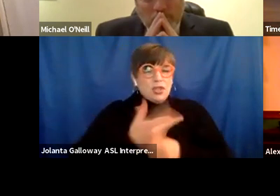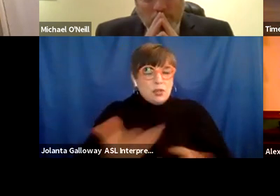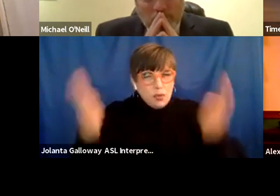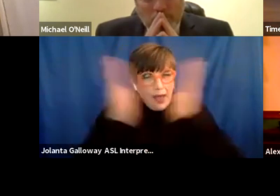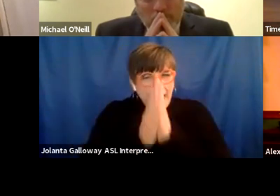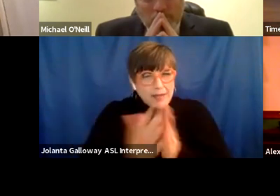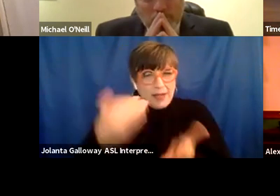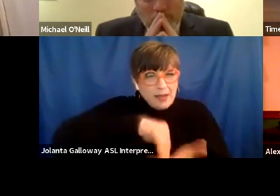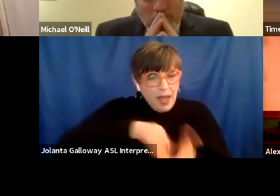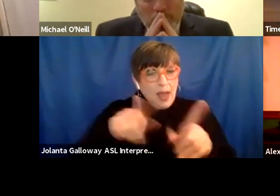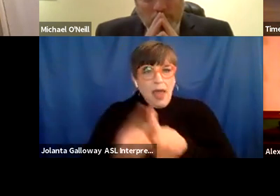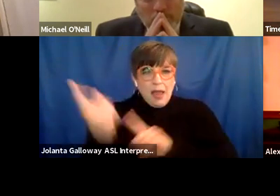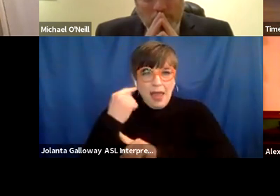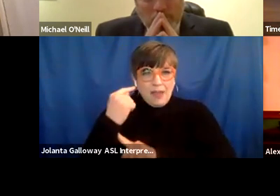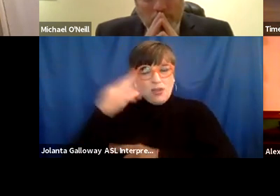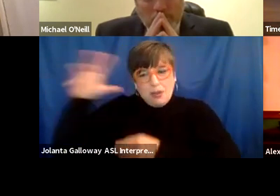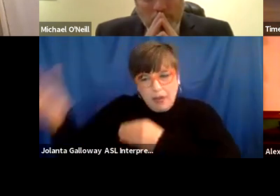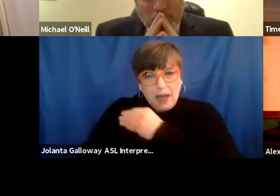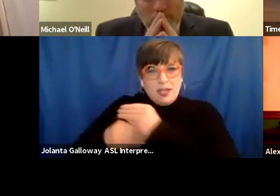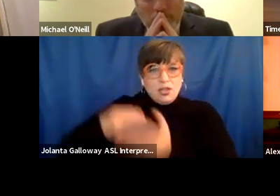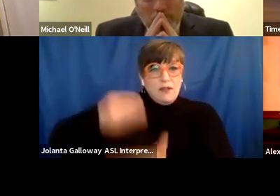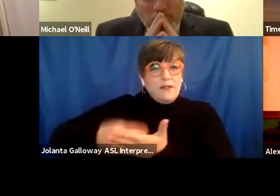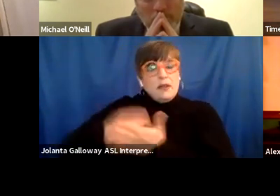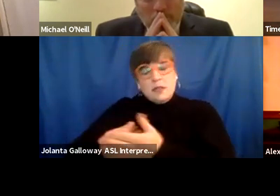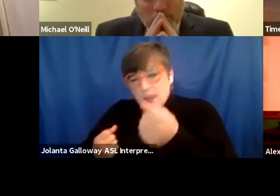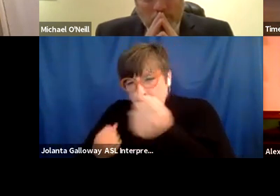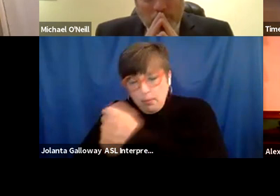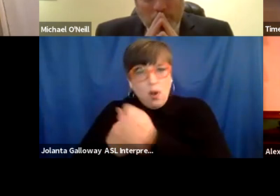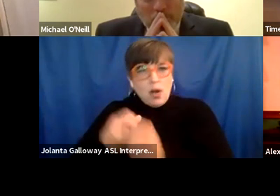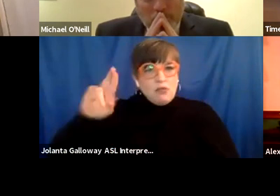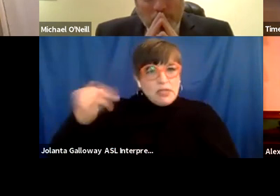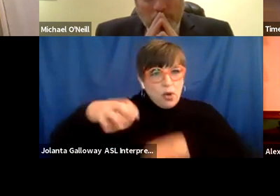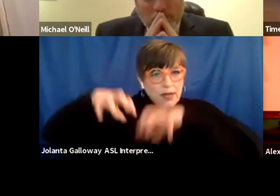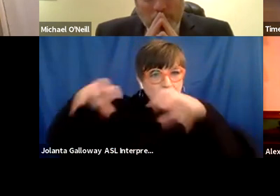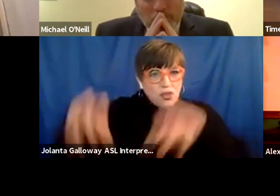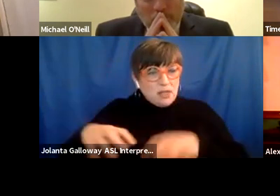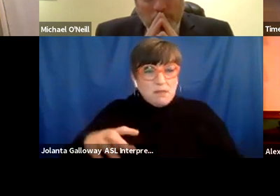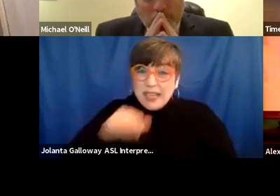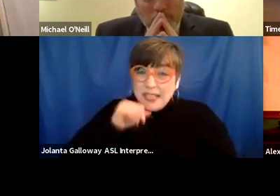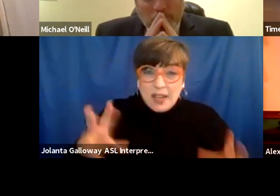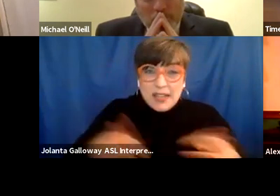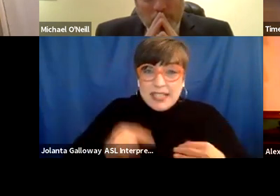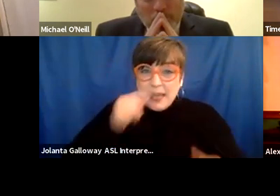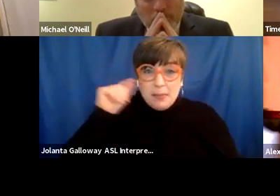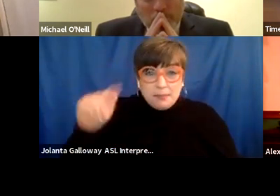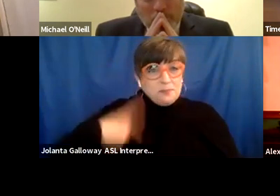year, for additional funding to support restorative justice. It is unacceptable that we spend 13 times more money on